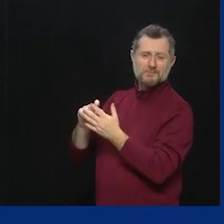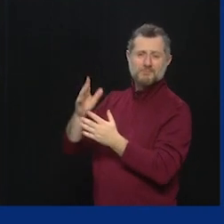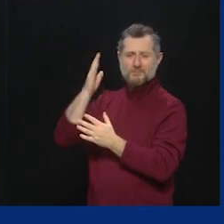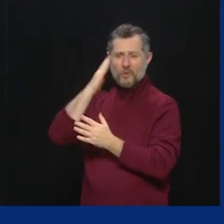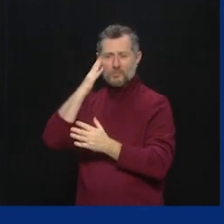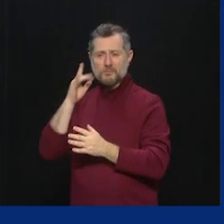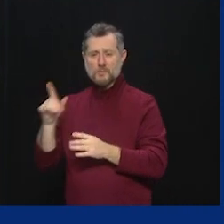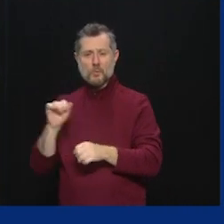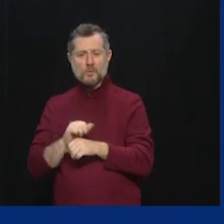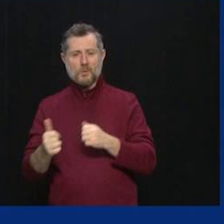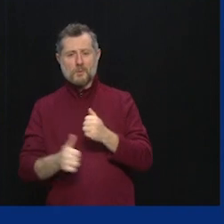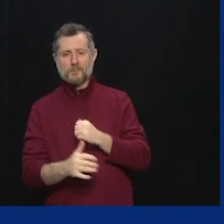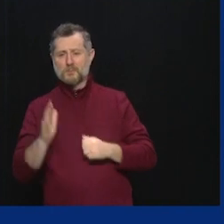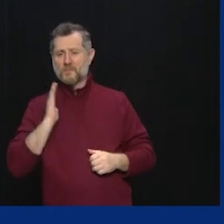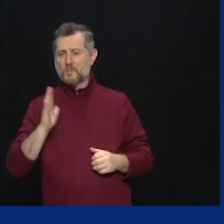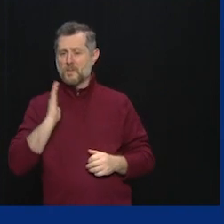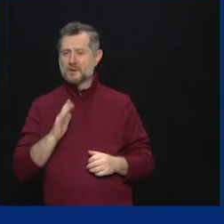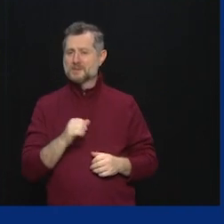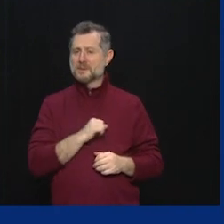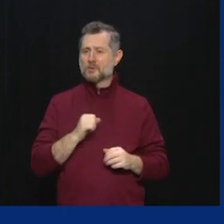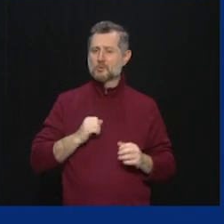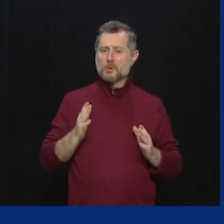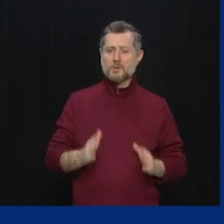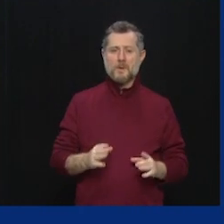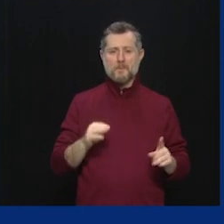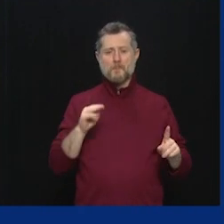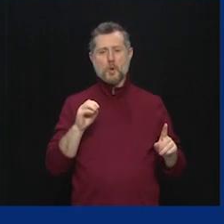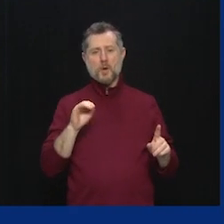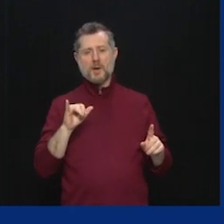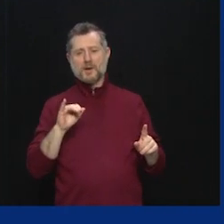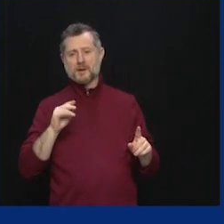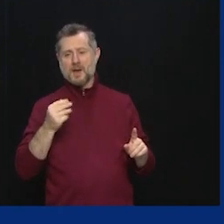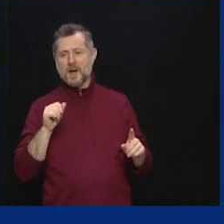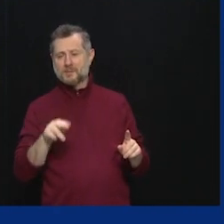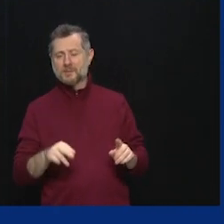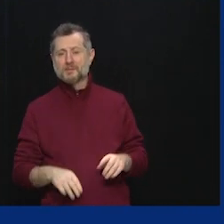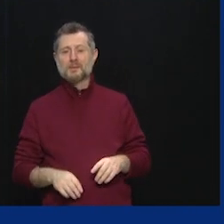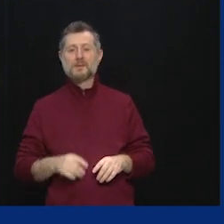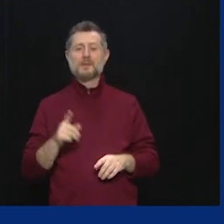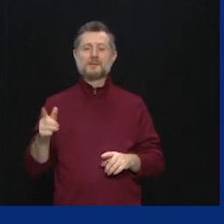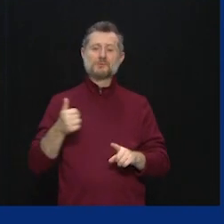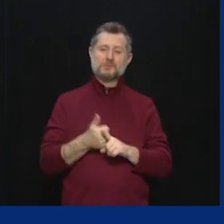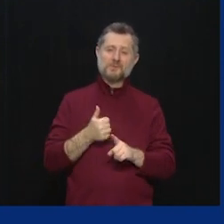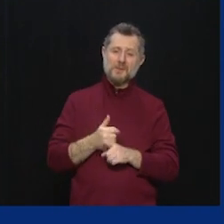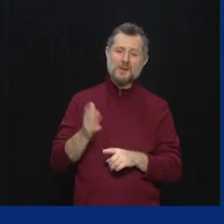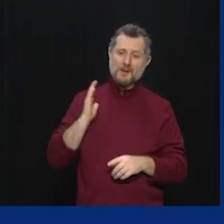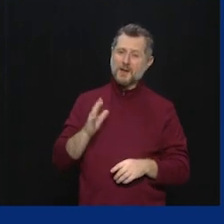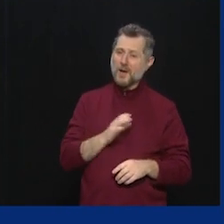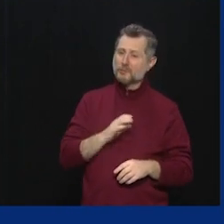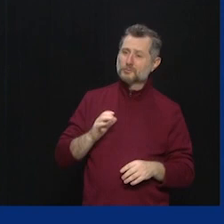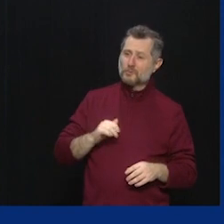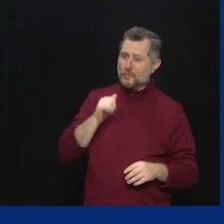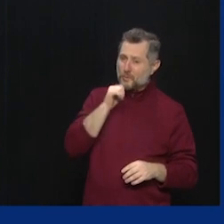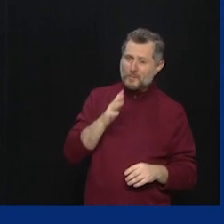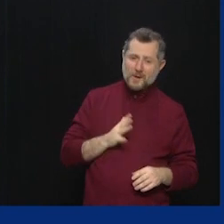Moynihan. She was a congresswoman herself. Then she was the lieutenant